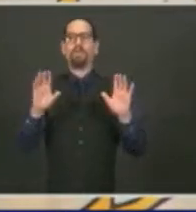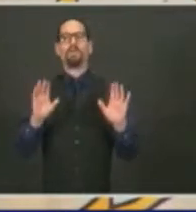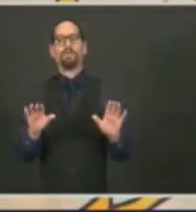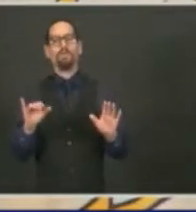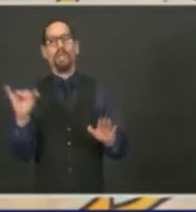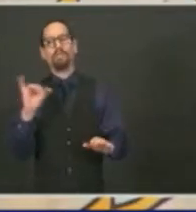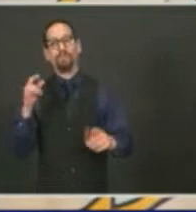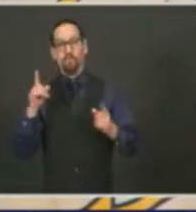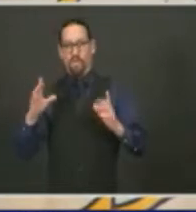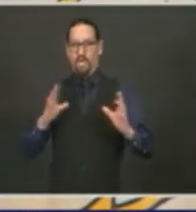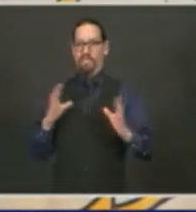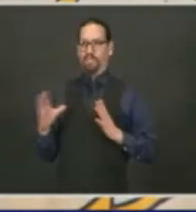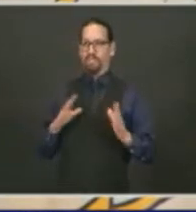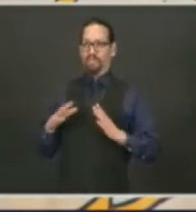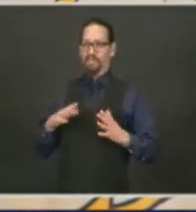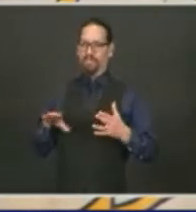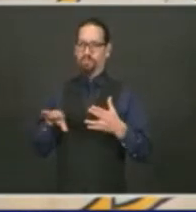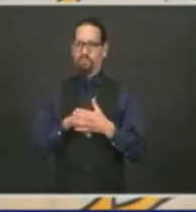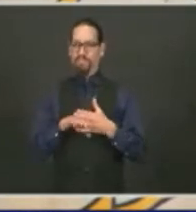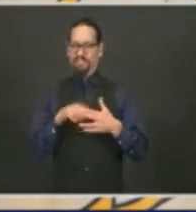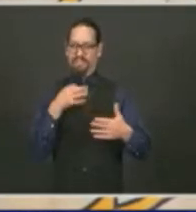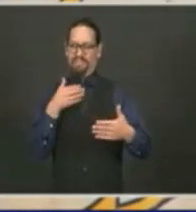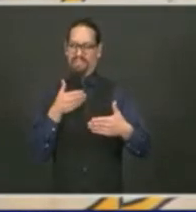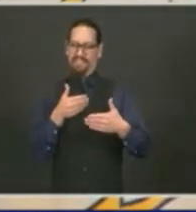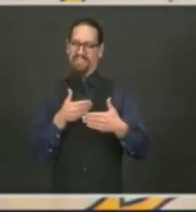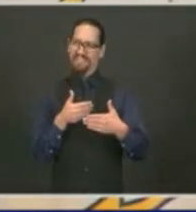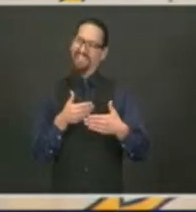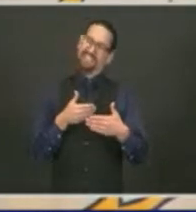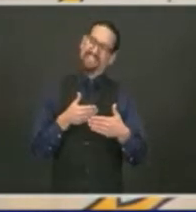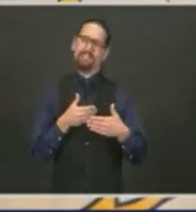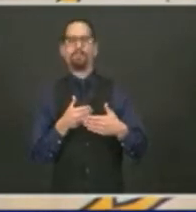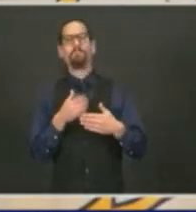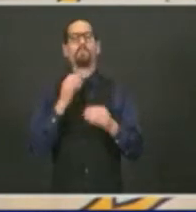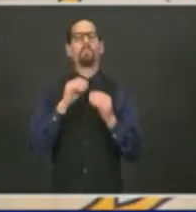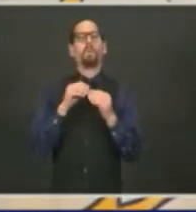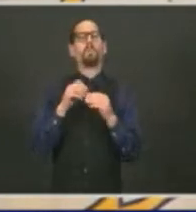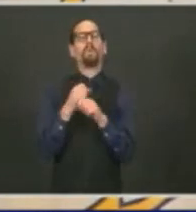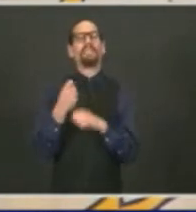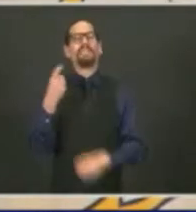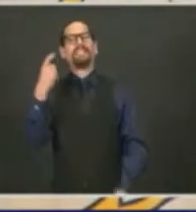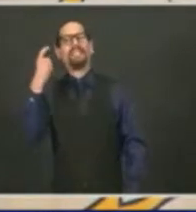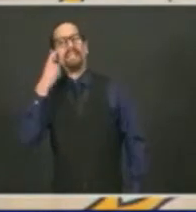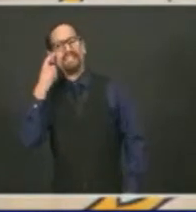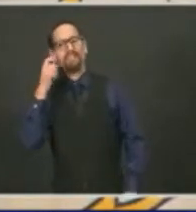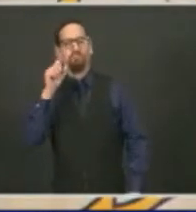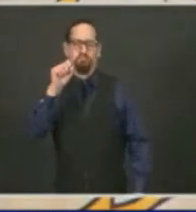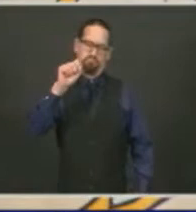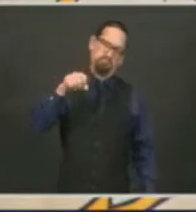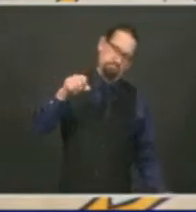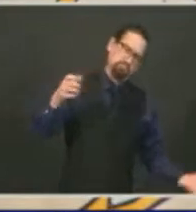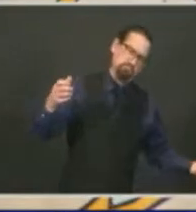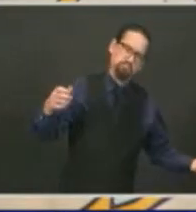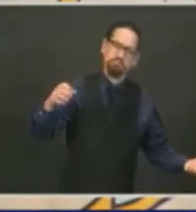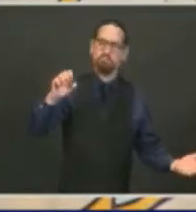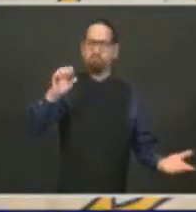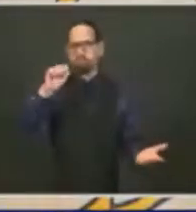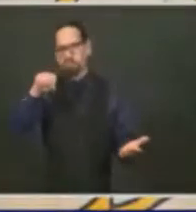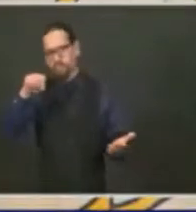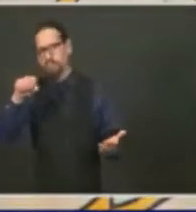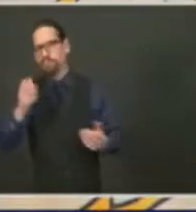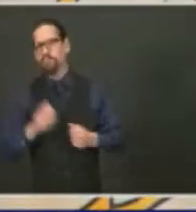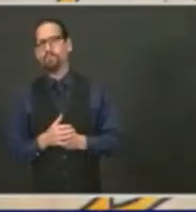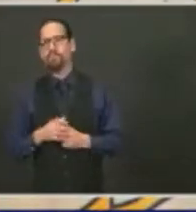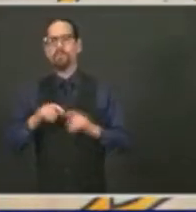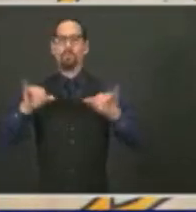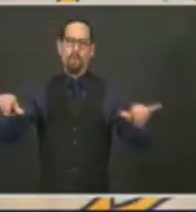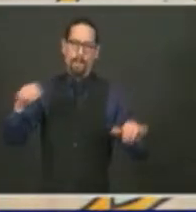when there was a break coming up anyway, it made sense to, go virtual for a few days and then let